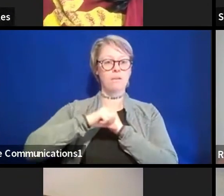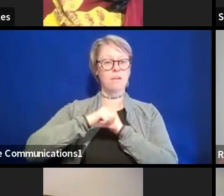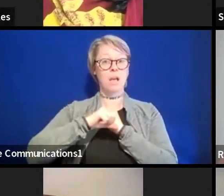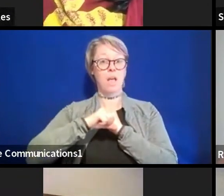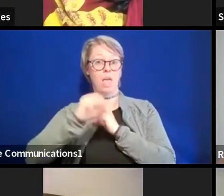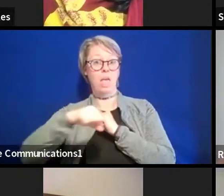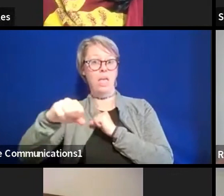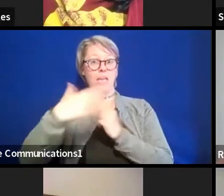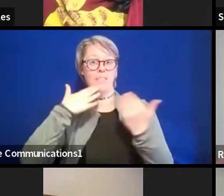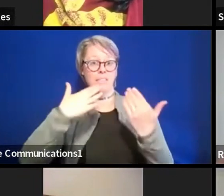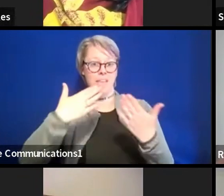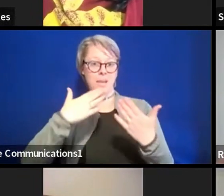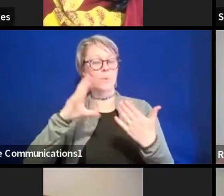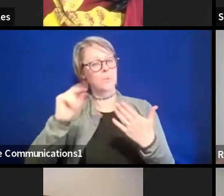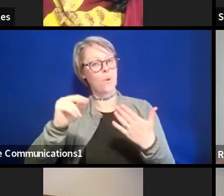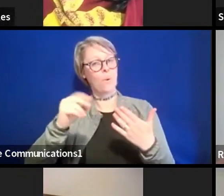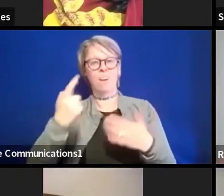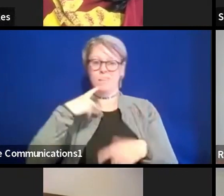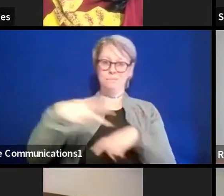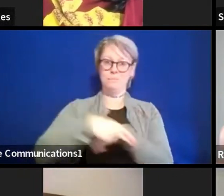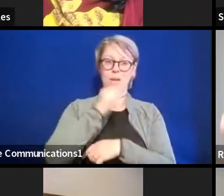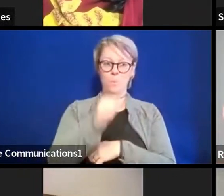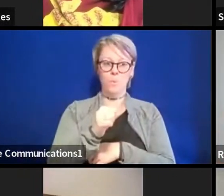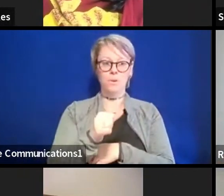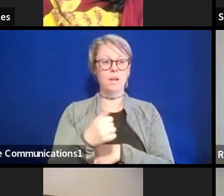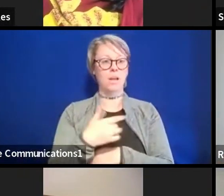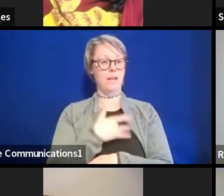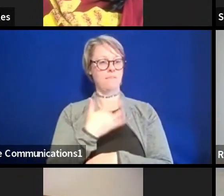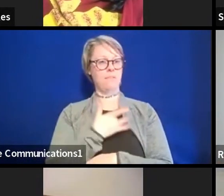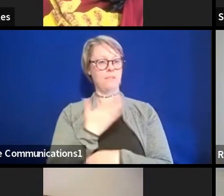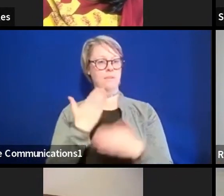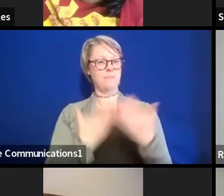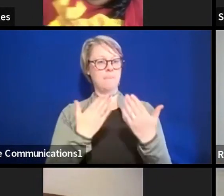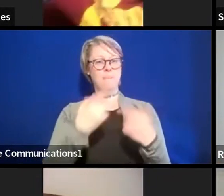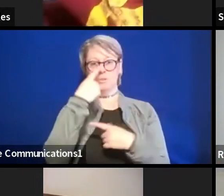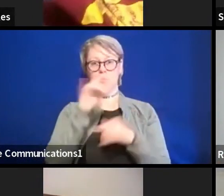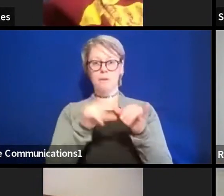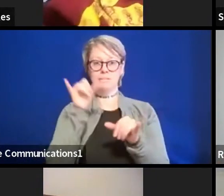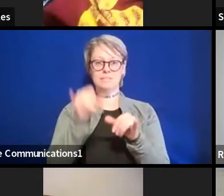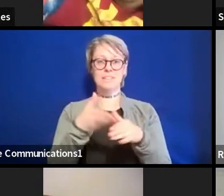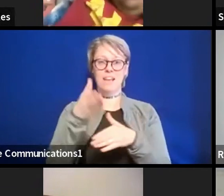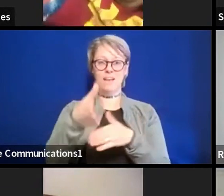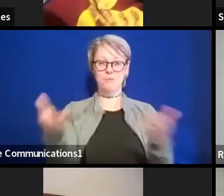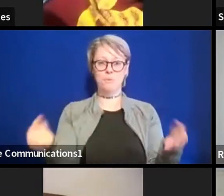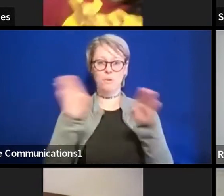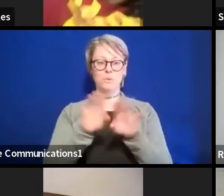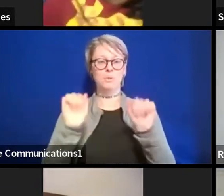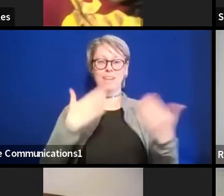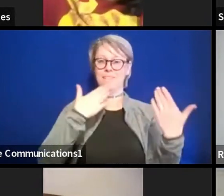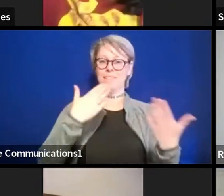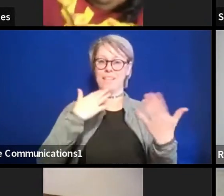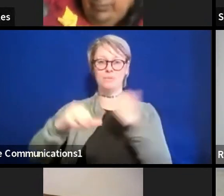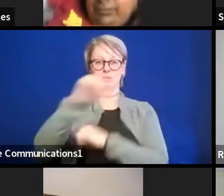you. Instead, I'm going to say, maybe if people can just stay on after we close, then we can